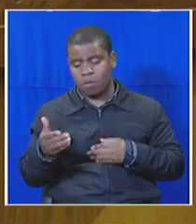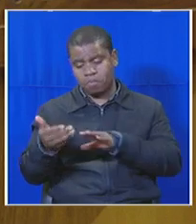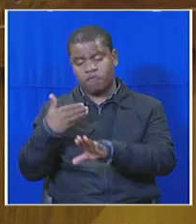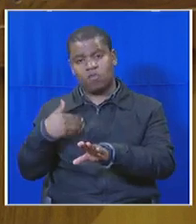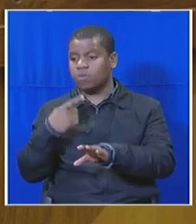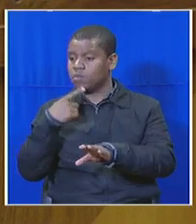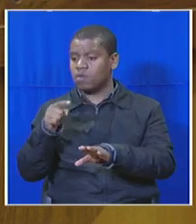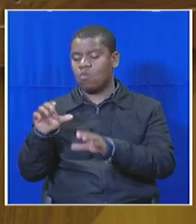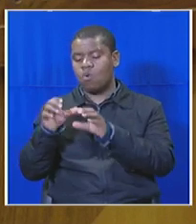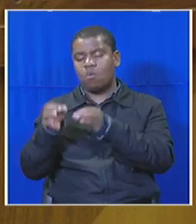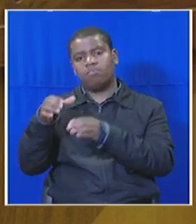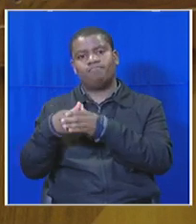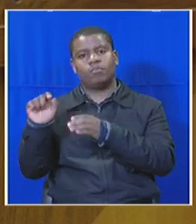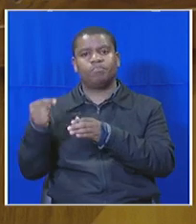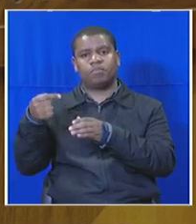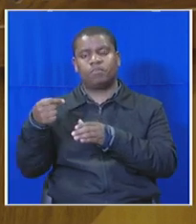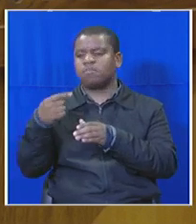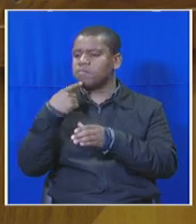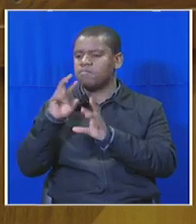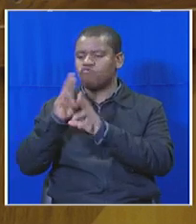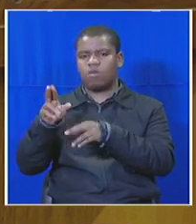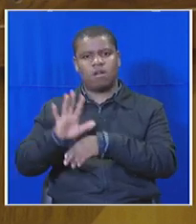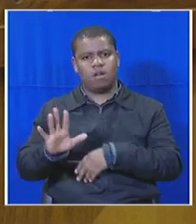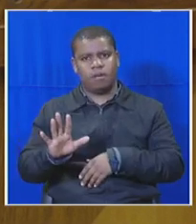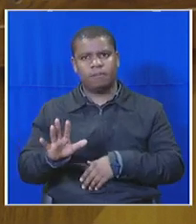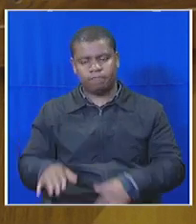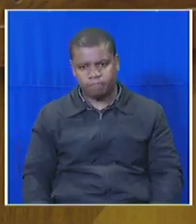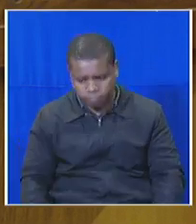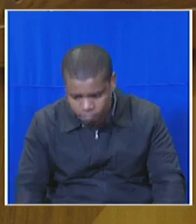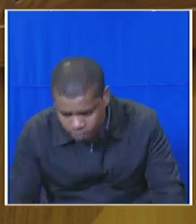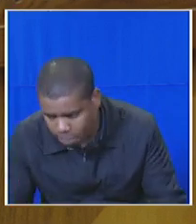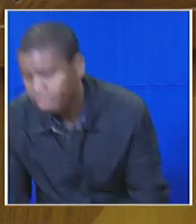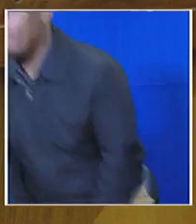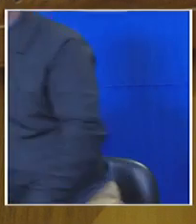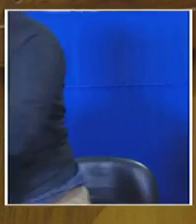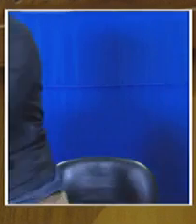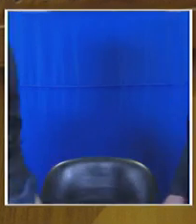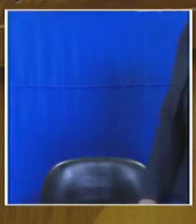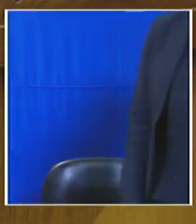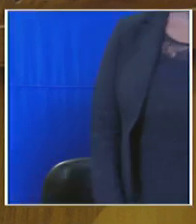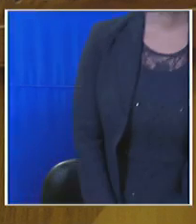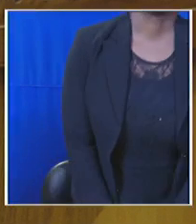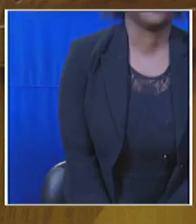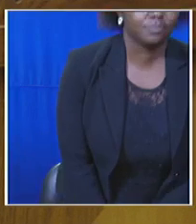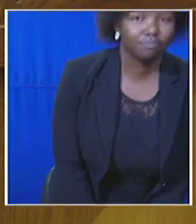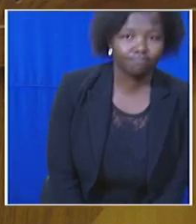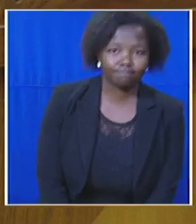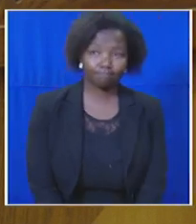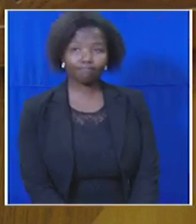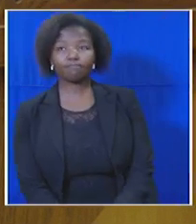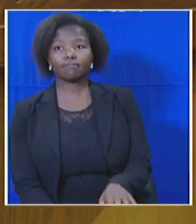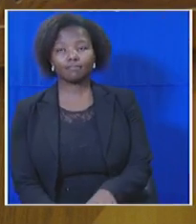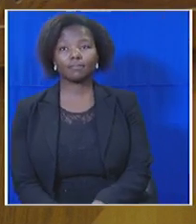the opposition because we are actually talking about death here. But I would like to agree with